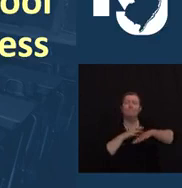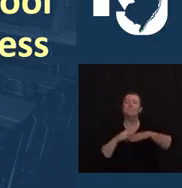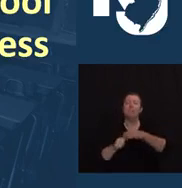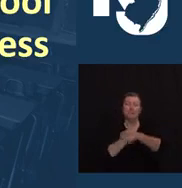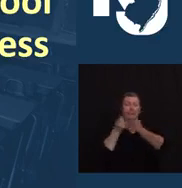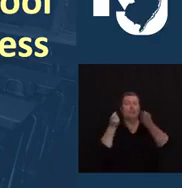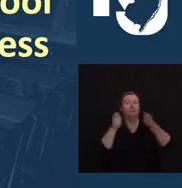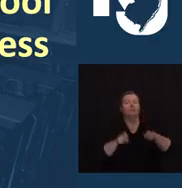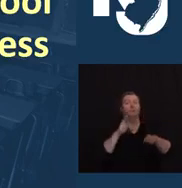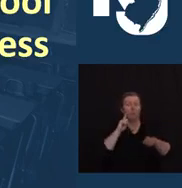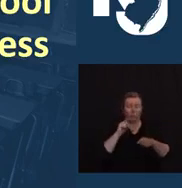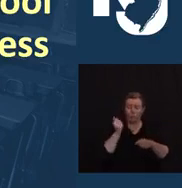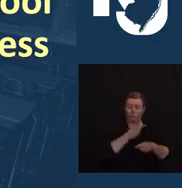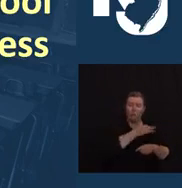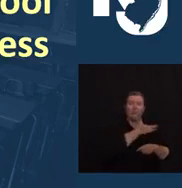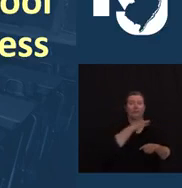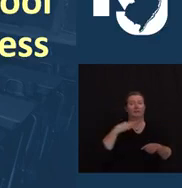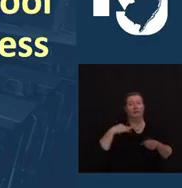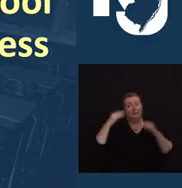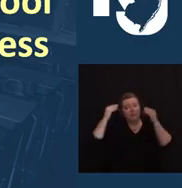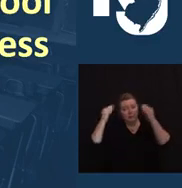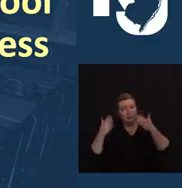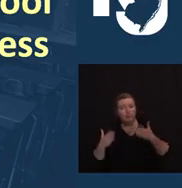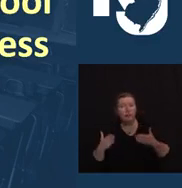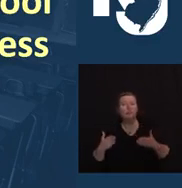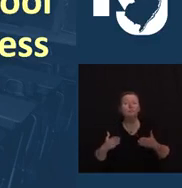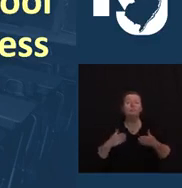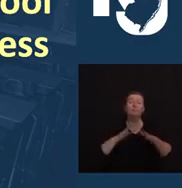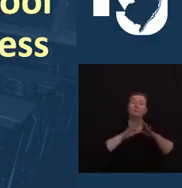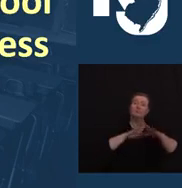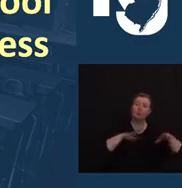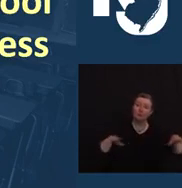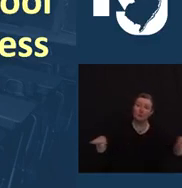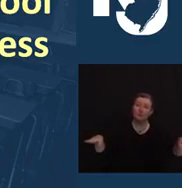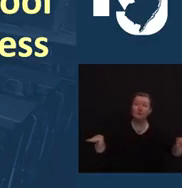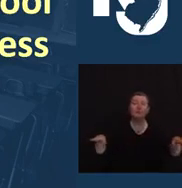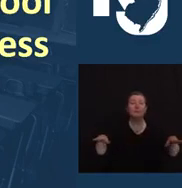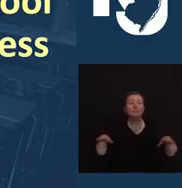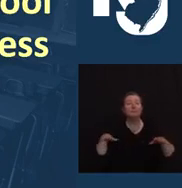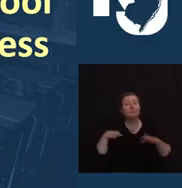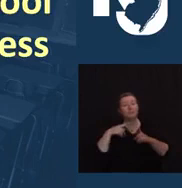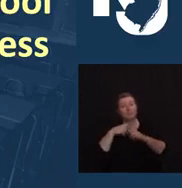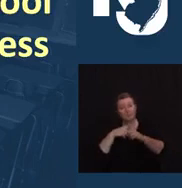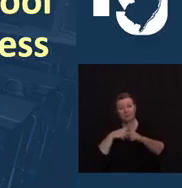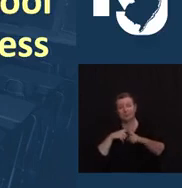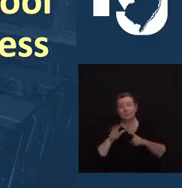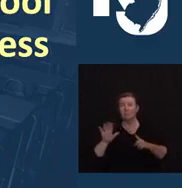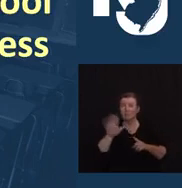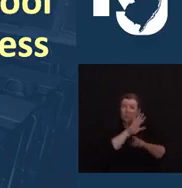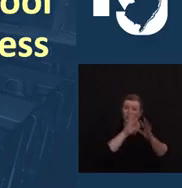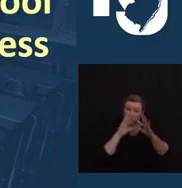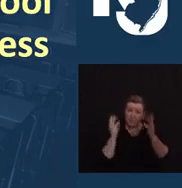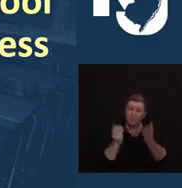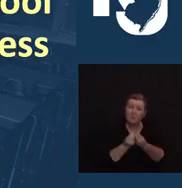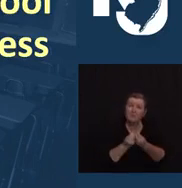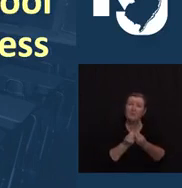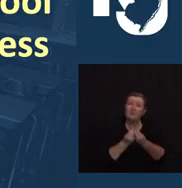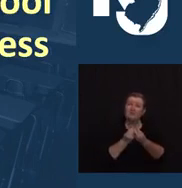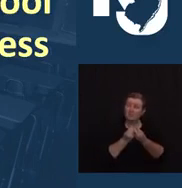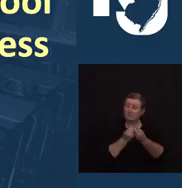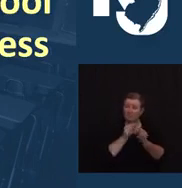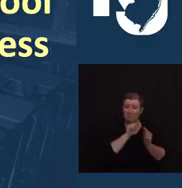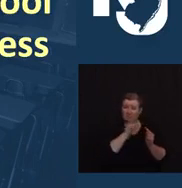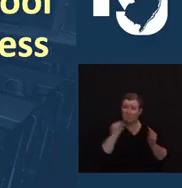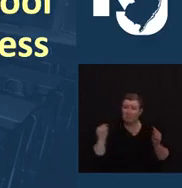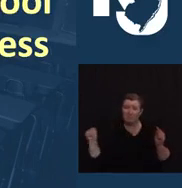school, plus, by the way, your families, their families, and your communities all at risk. I'm certainly heartened that